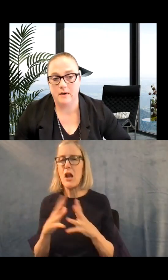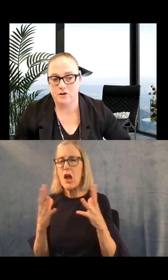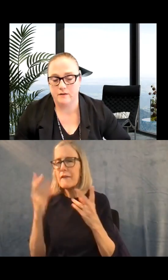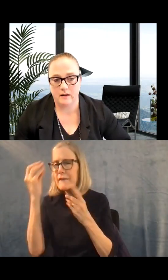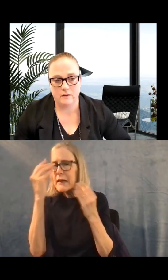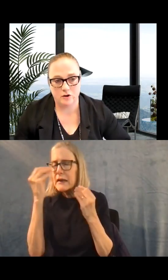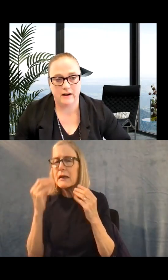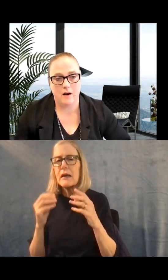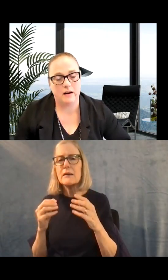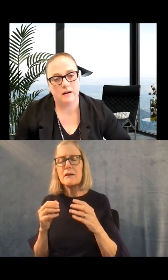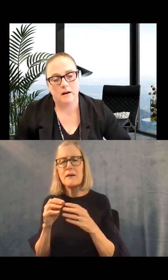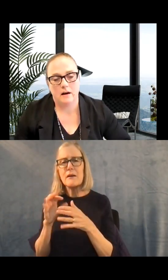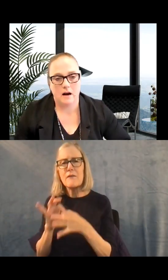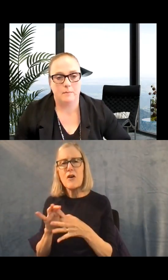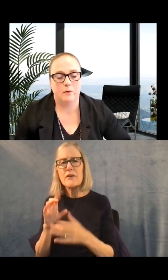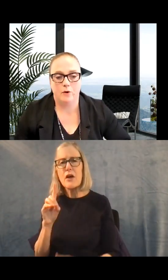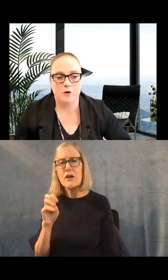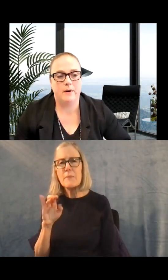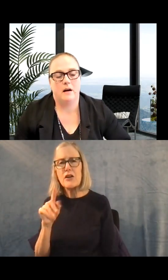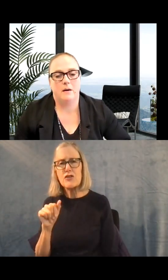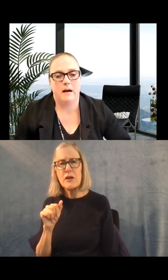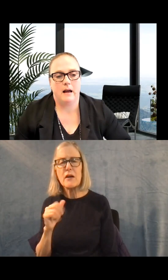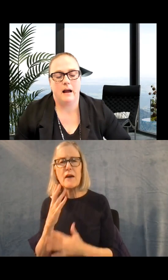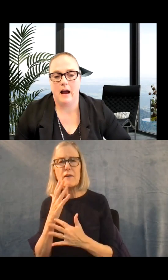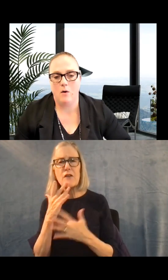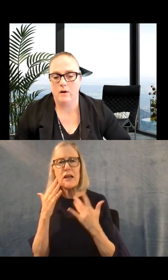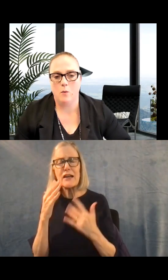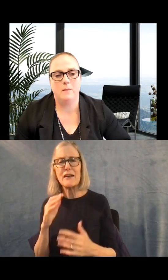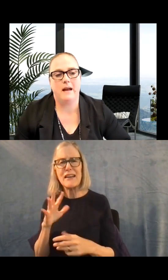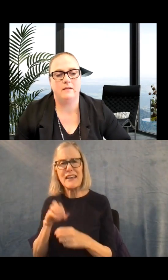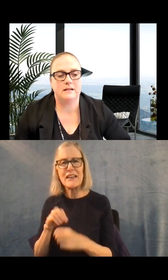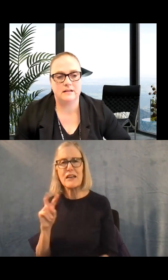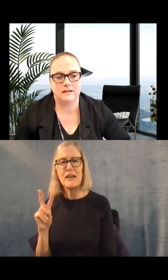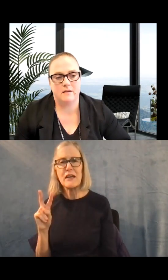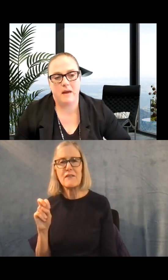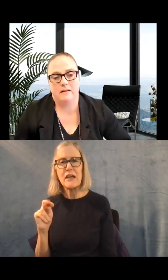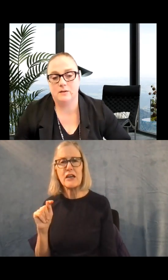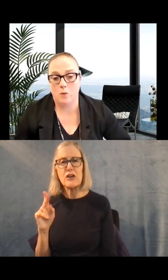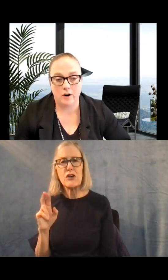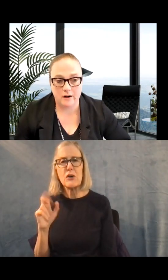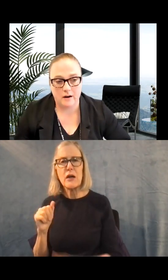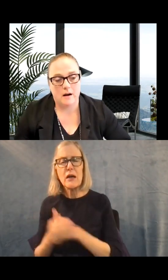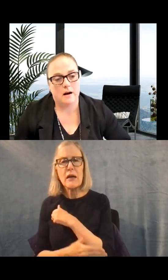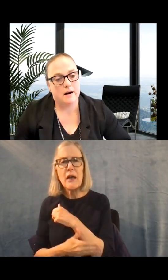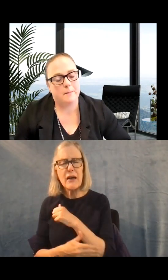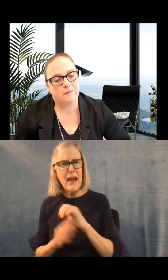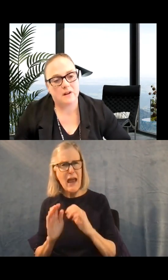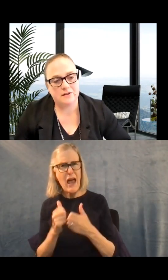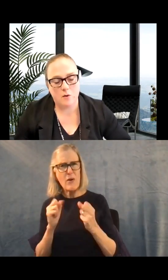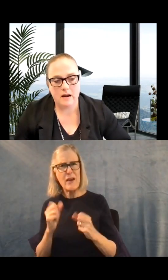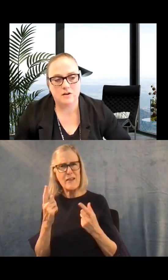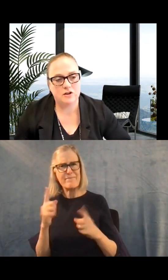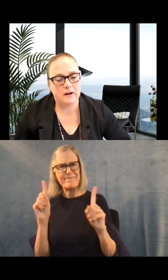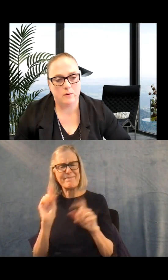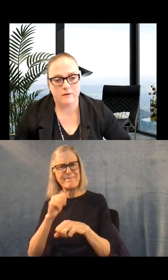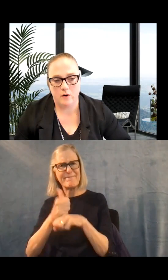of our Dementia Friendly Ventura County group about how can we make this work.